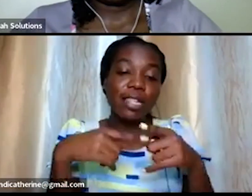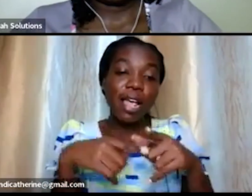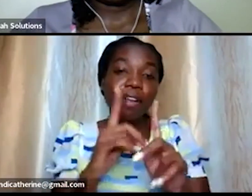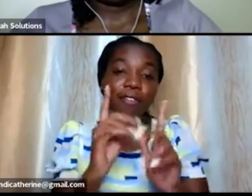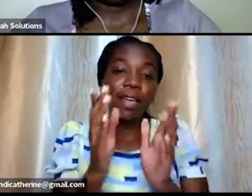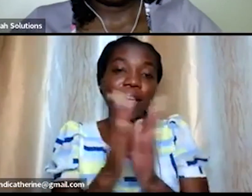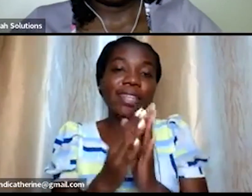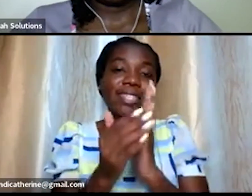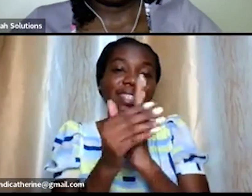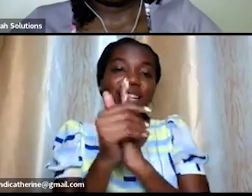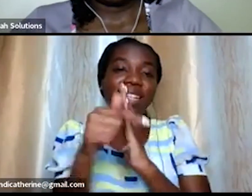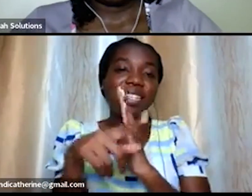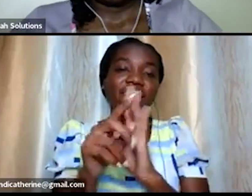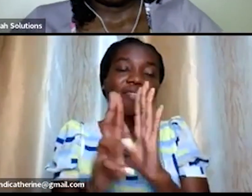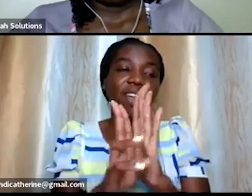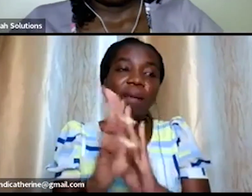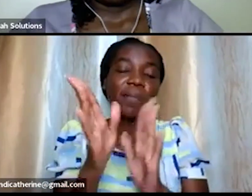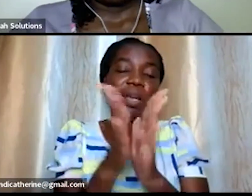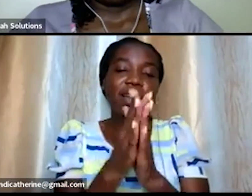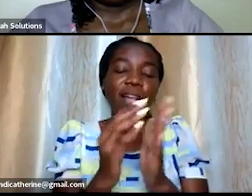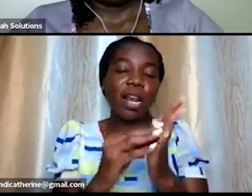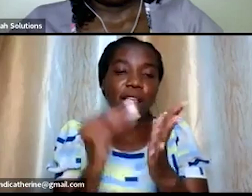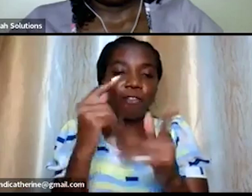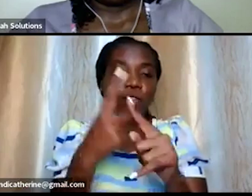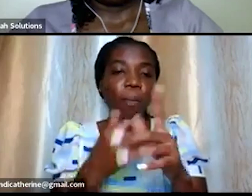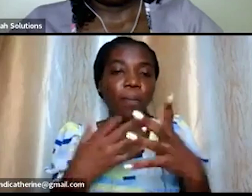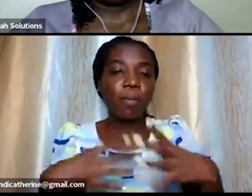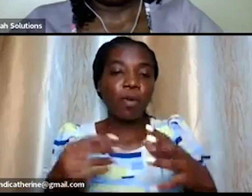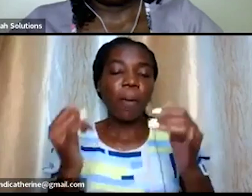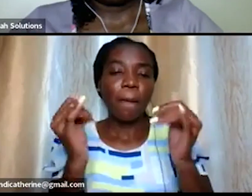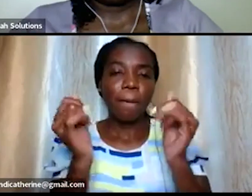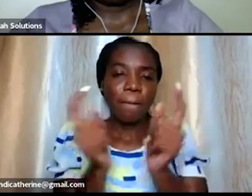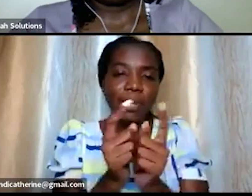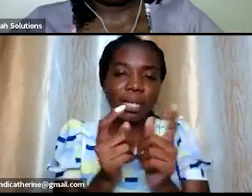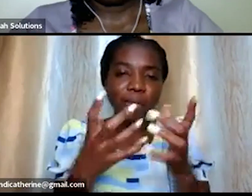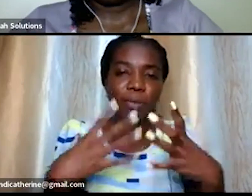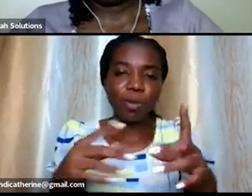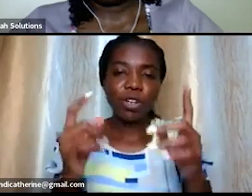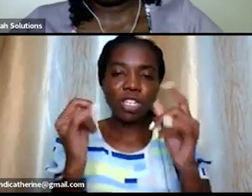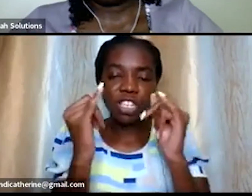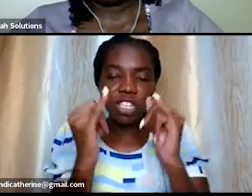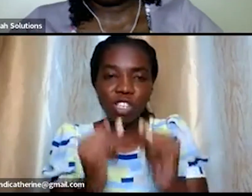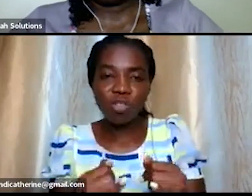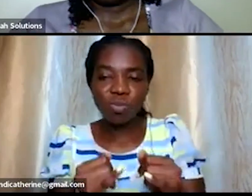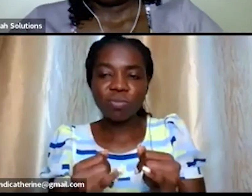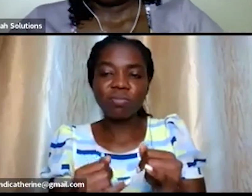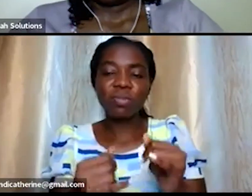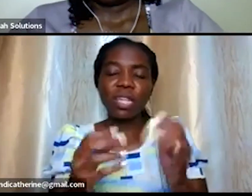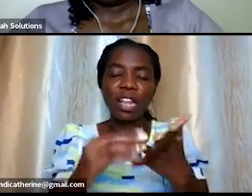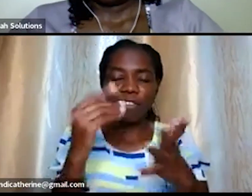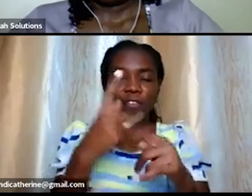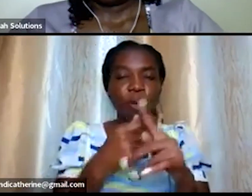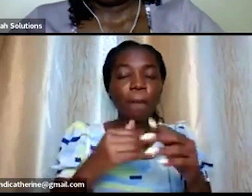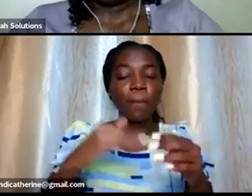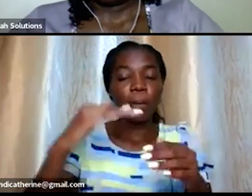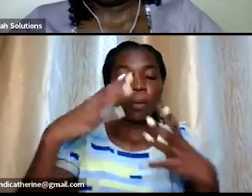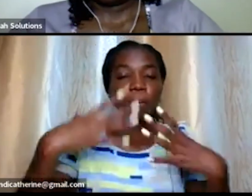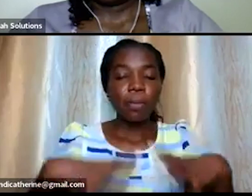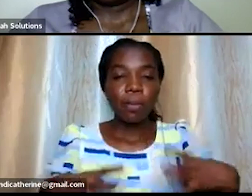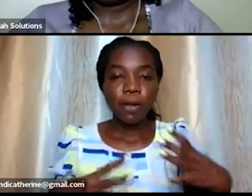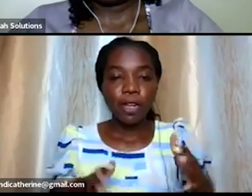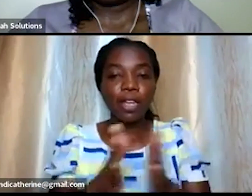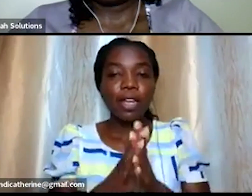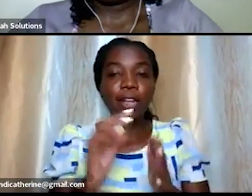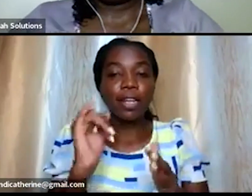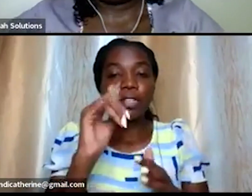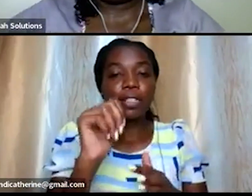upskill yourself, learning from people, meet new people, learn from the senior people, learn, as Ajay has said, have